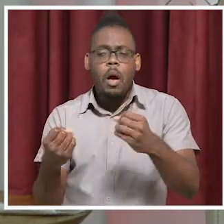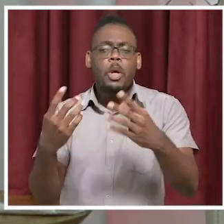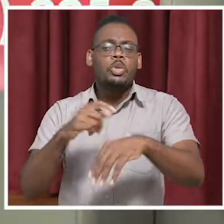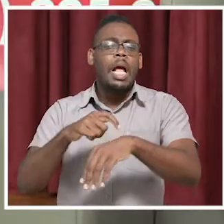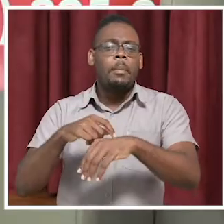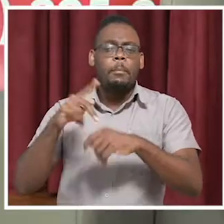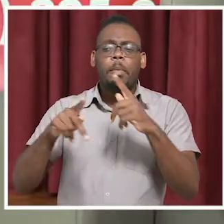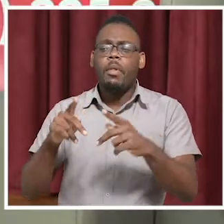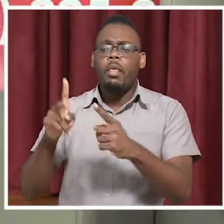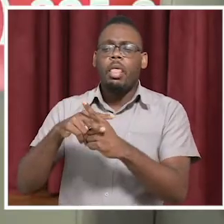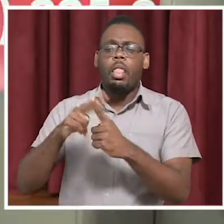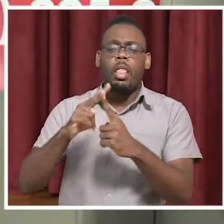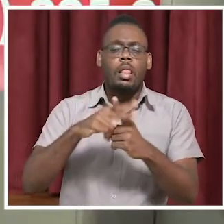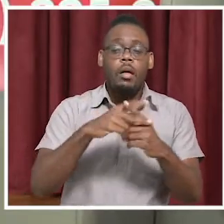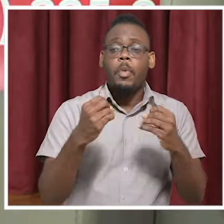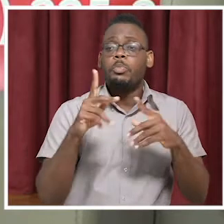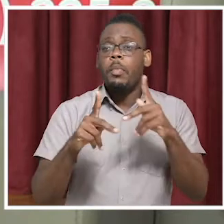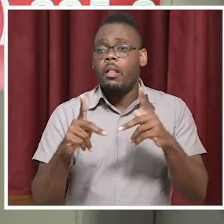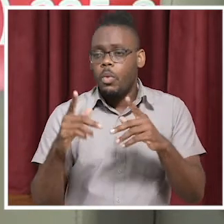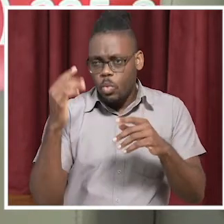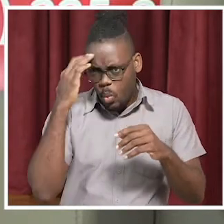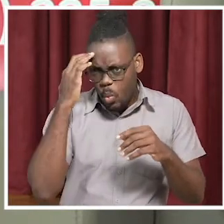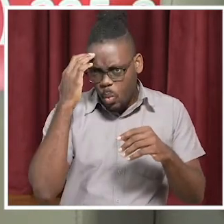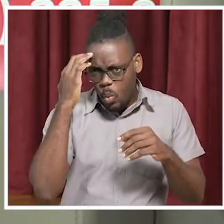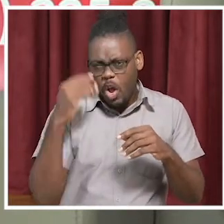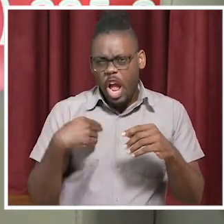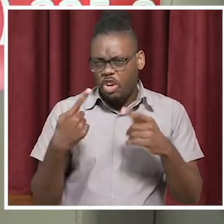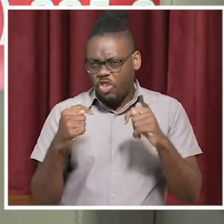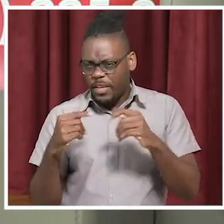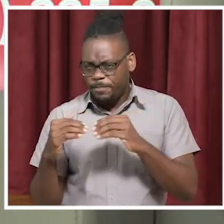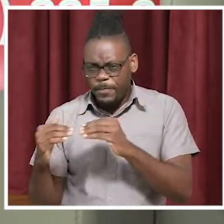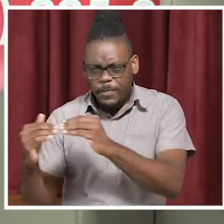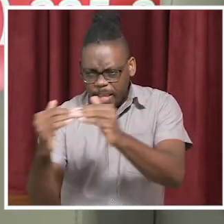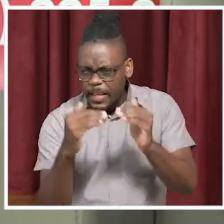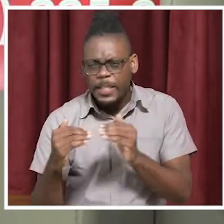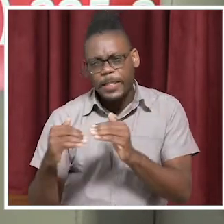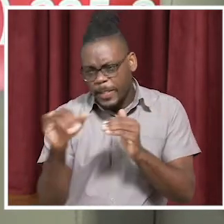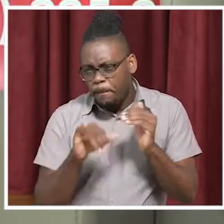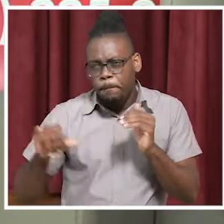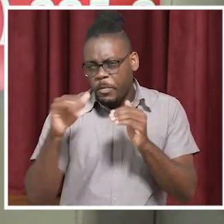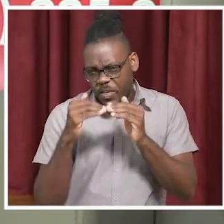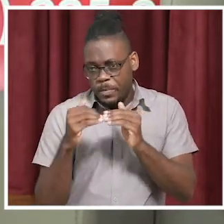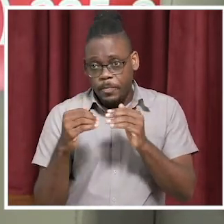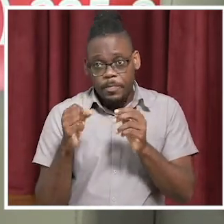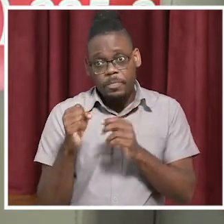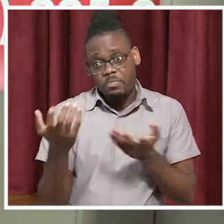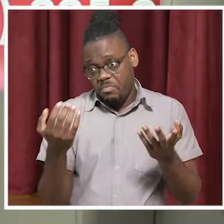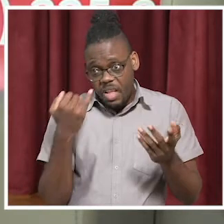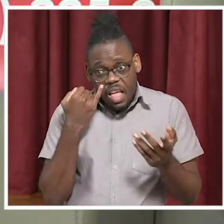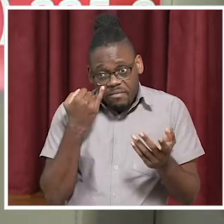we try to keep the system fair. So if it is that, again, in as much as we may have thousands